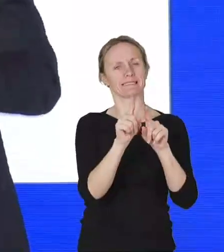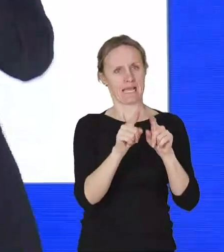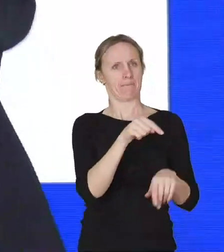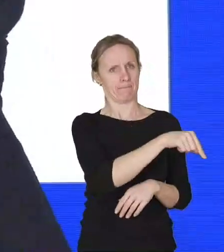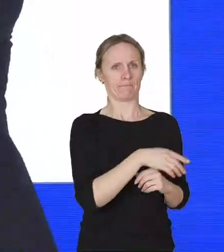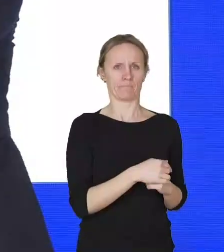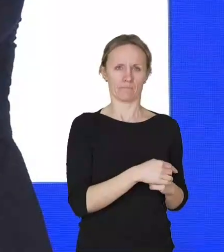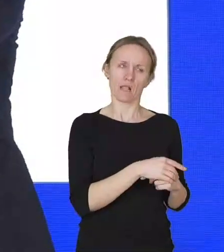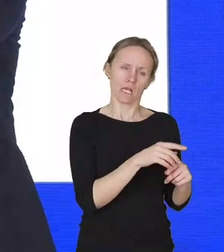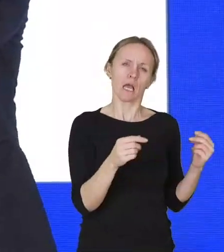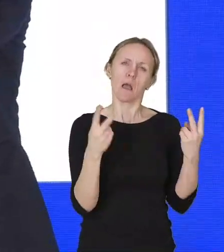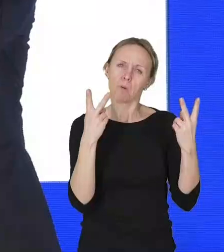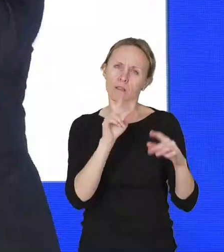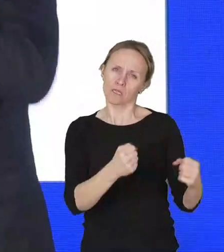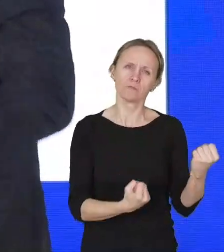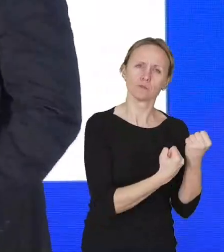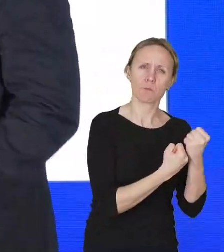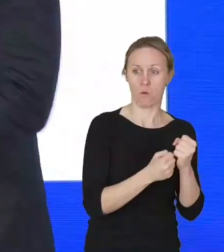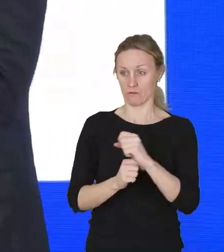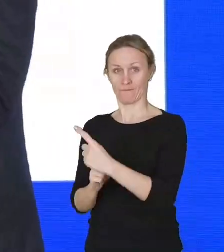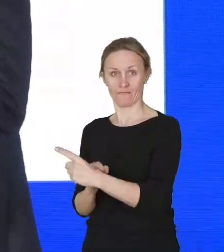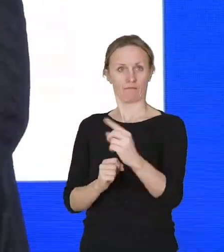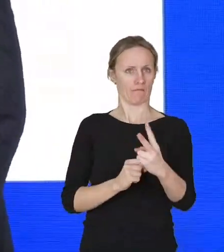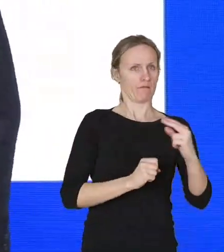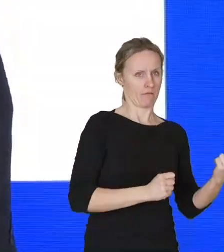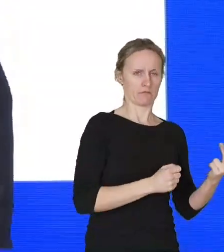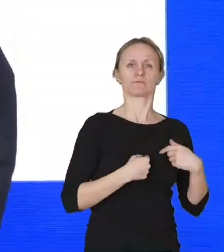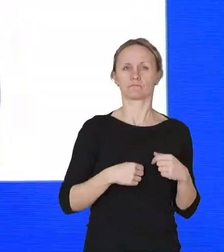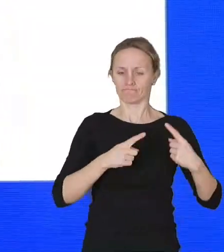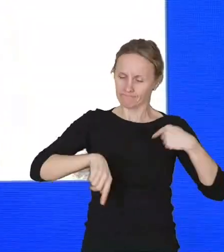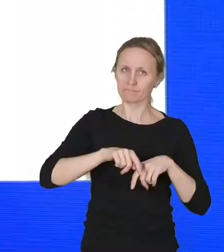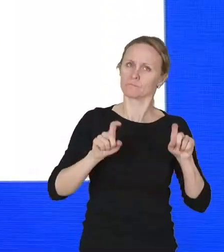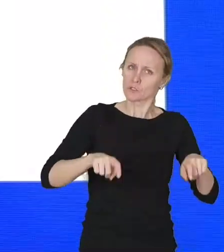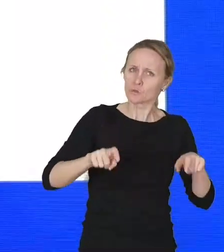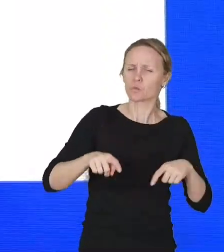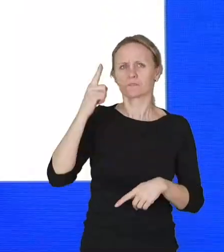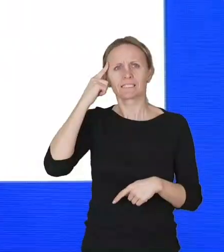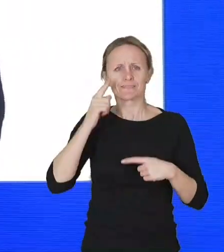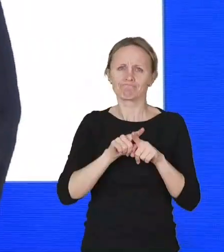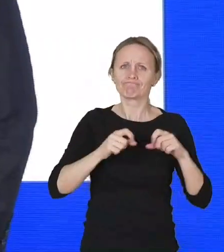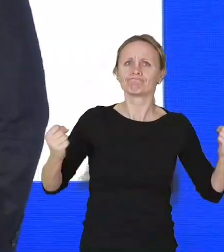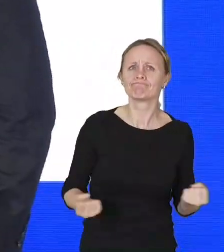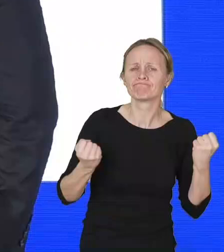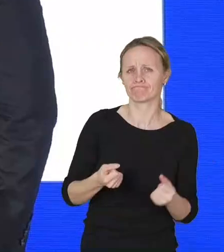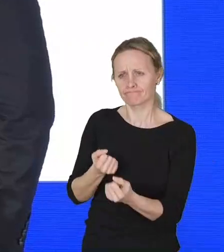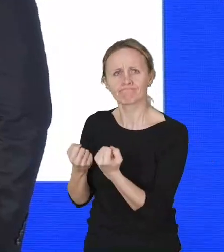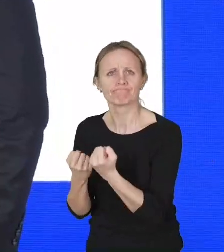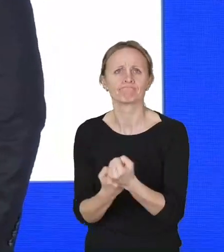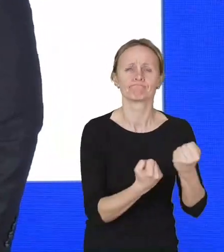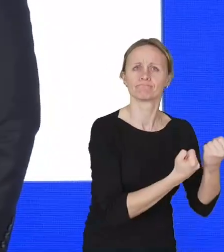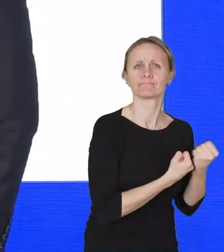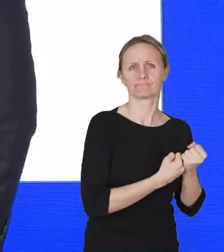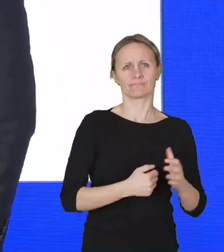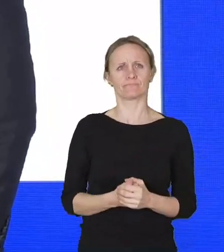I think what is driving, and Draghi wrote it very clearly in his report, and rightly, I guess,